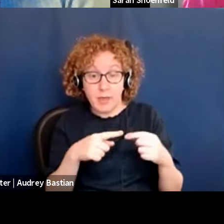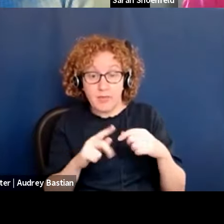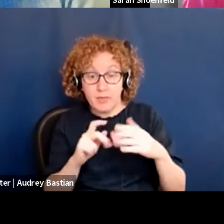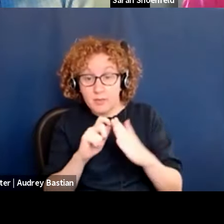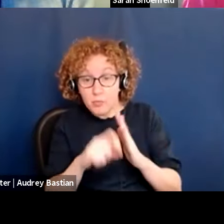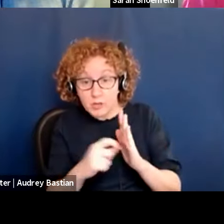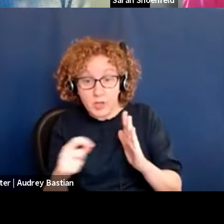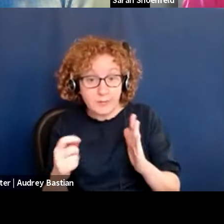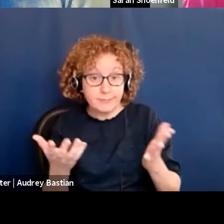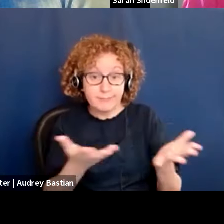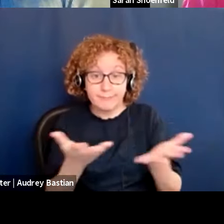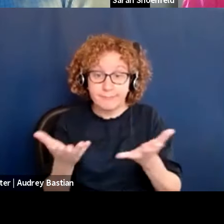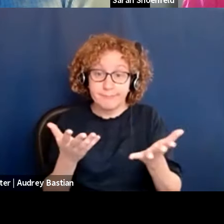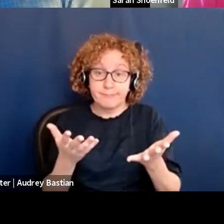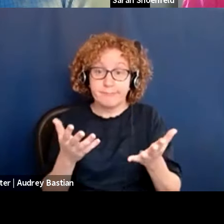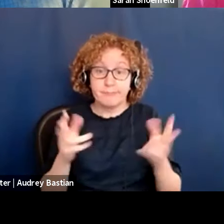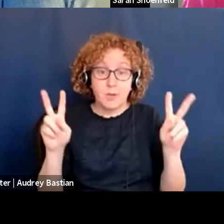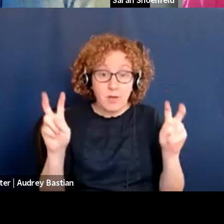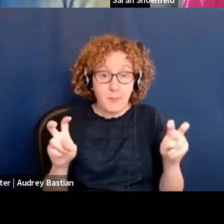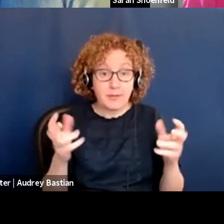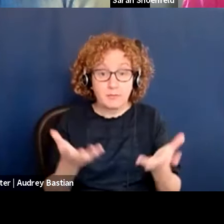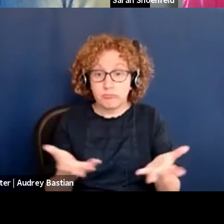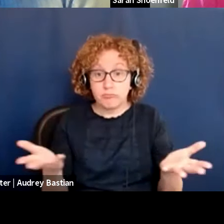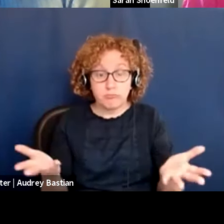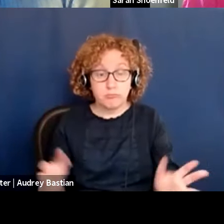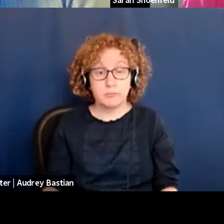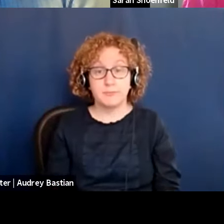or, about the topic.